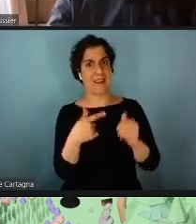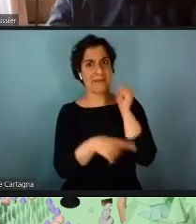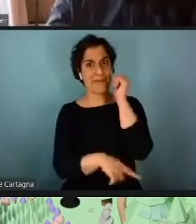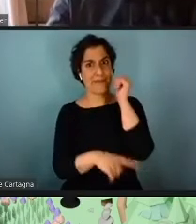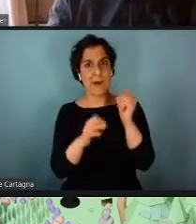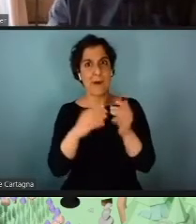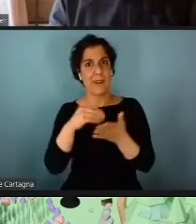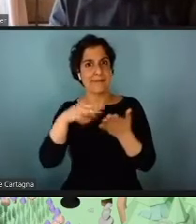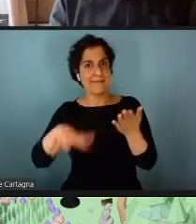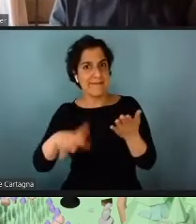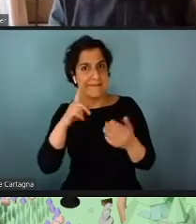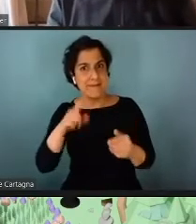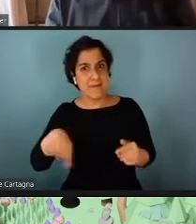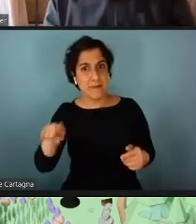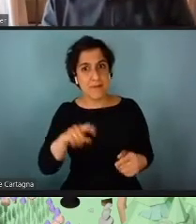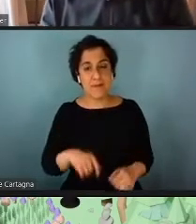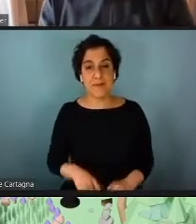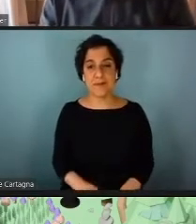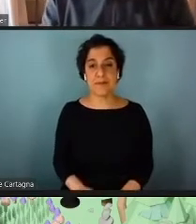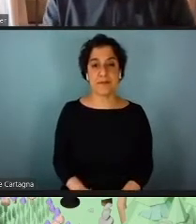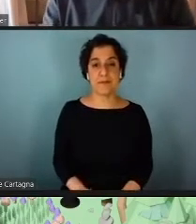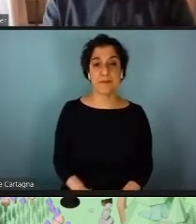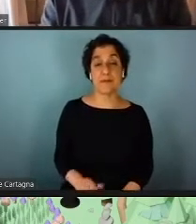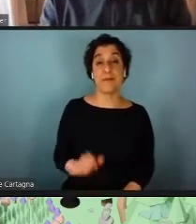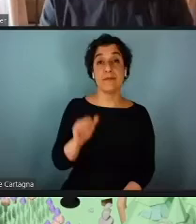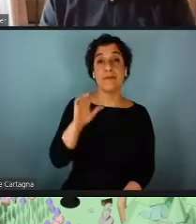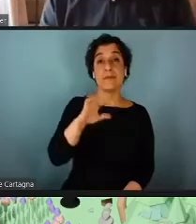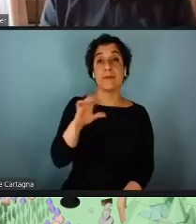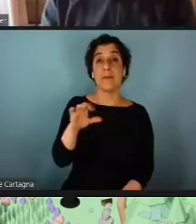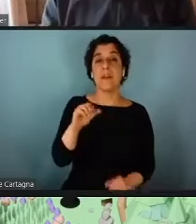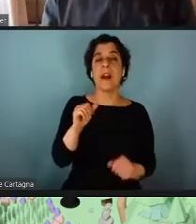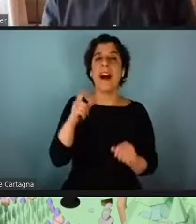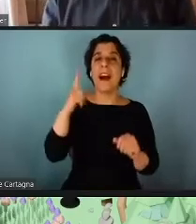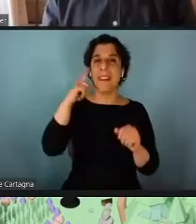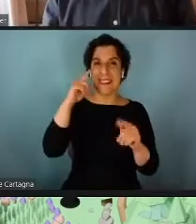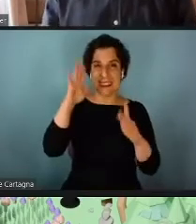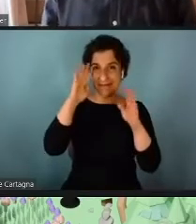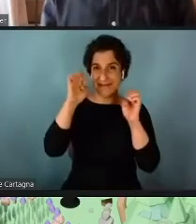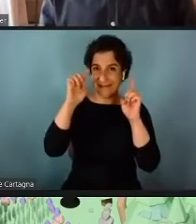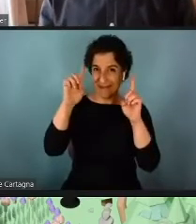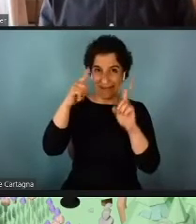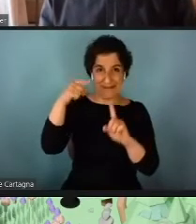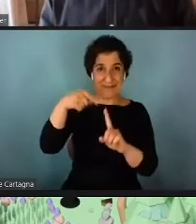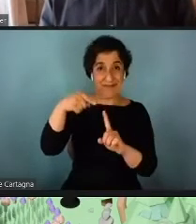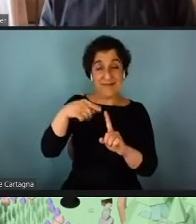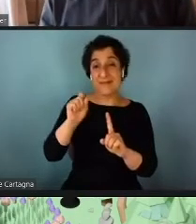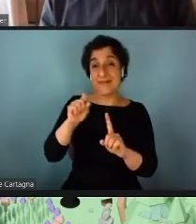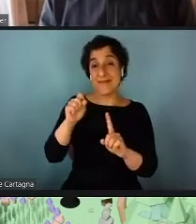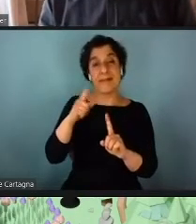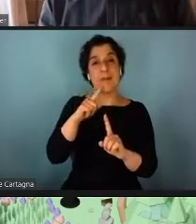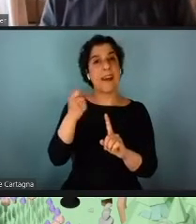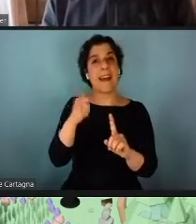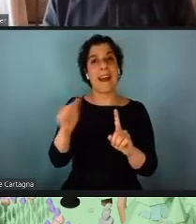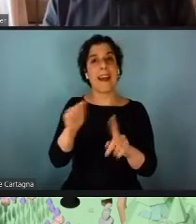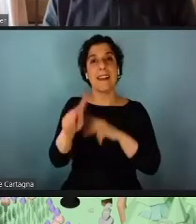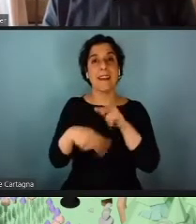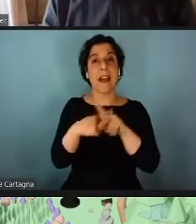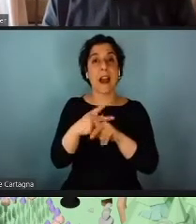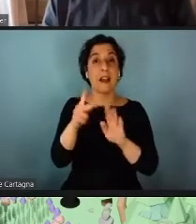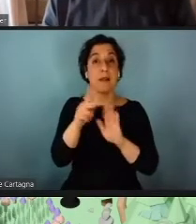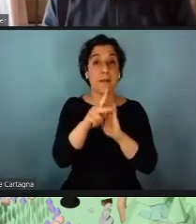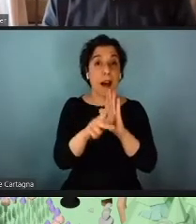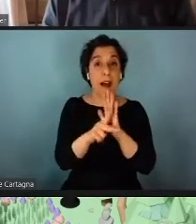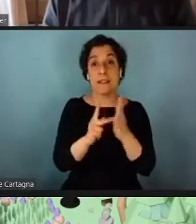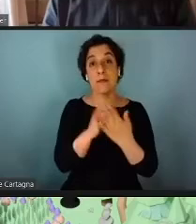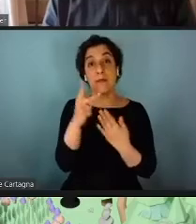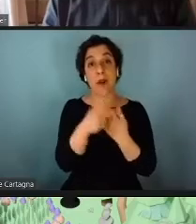I would just say a lot of this, comes to education, like, any type of policy program or